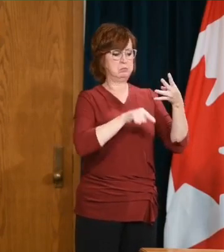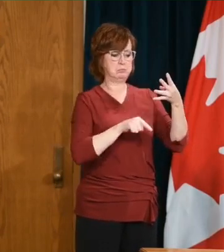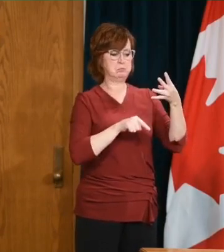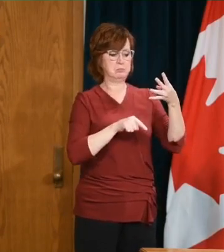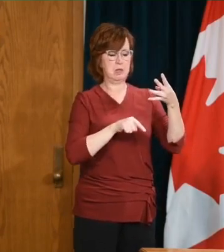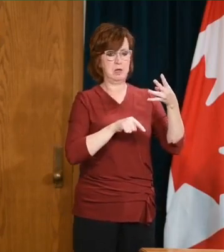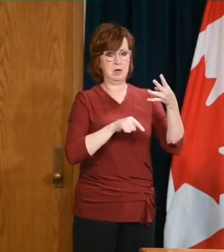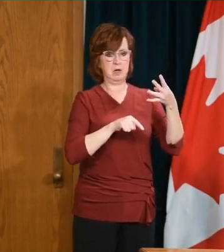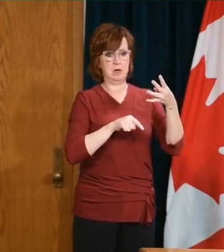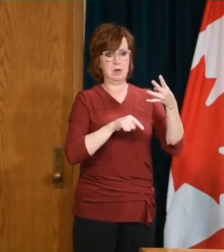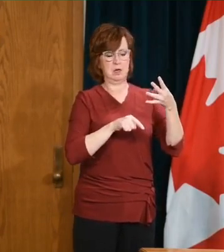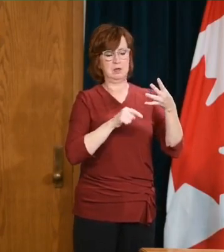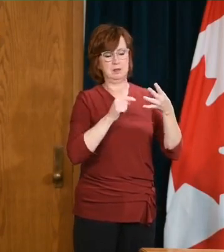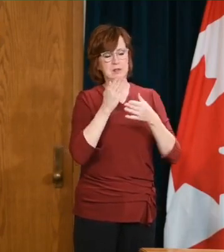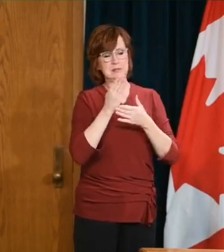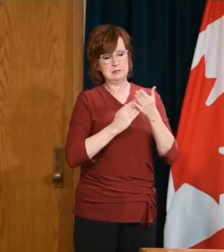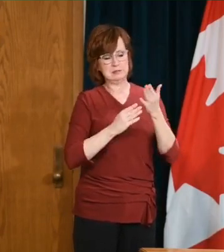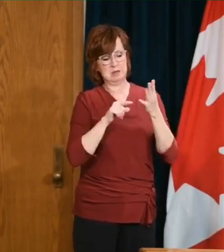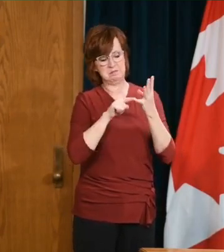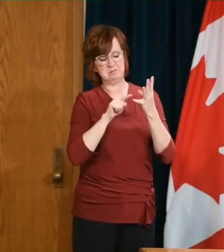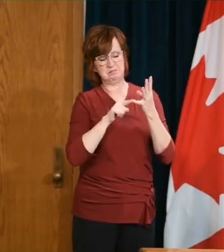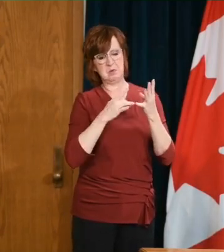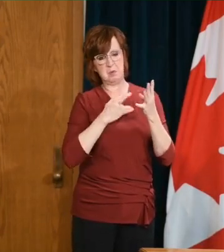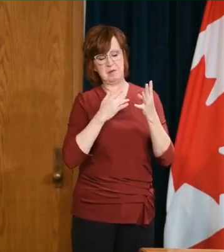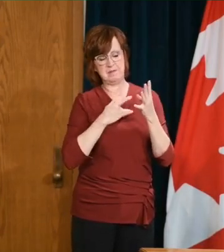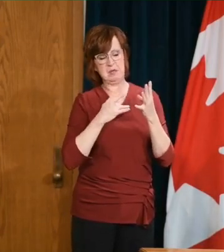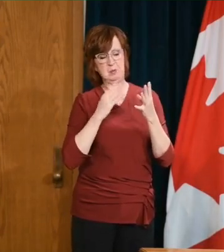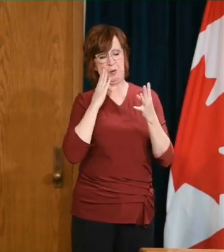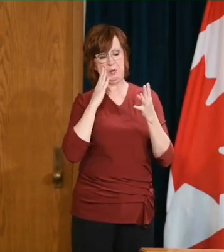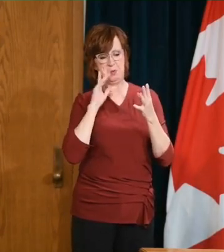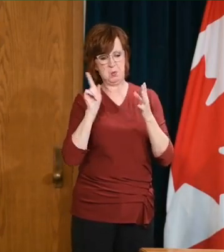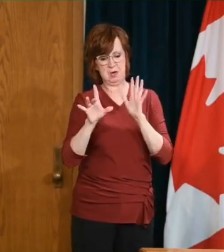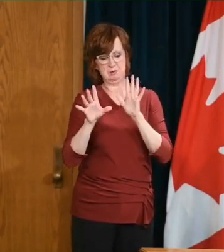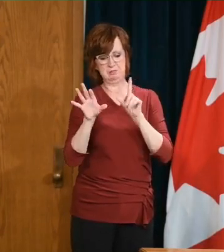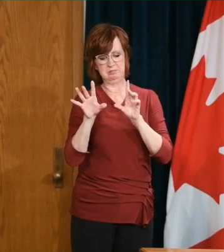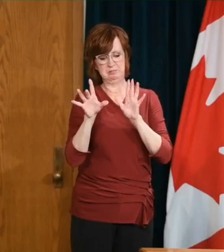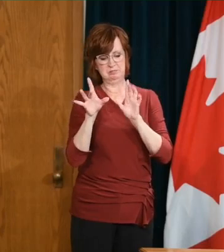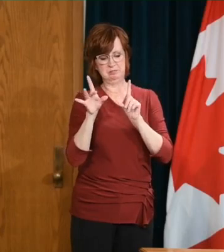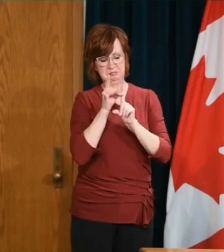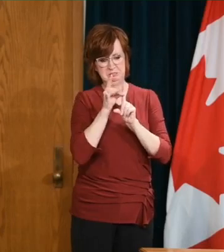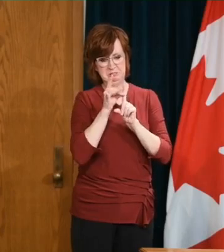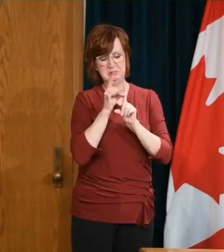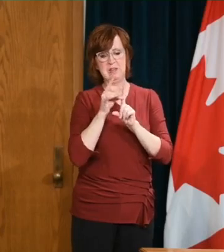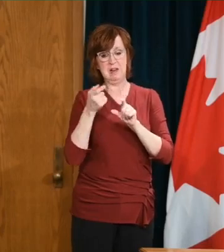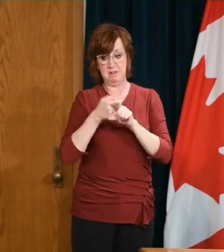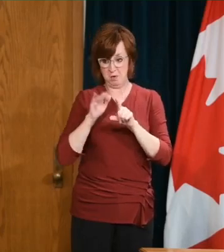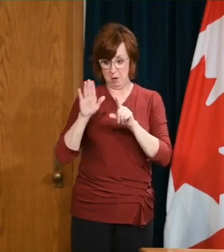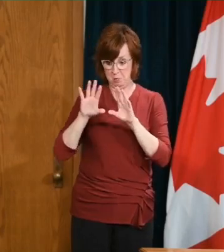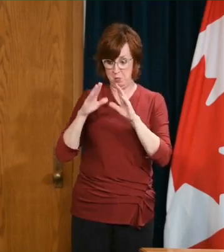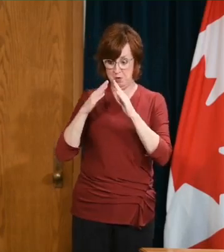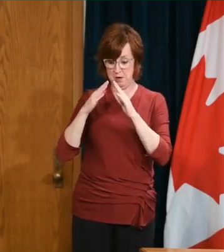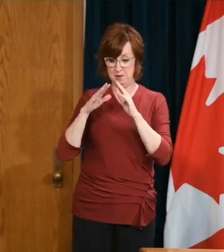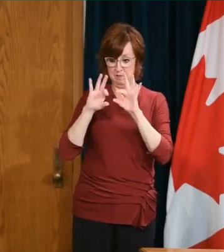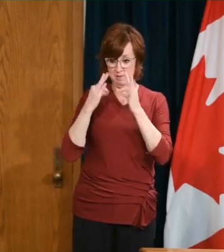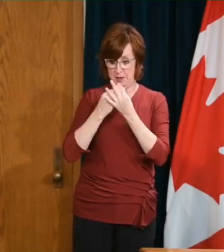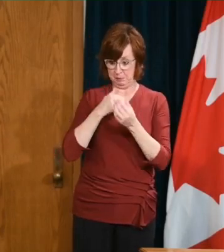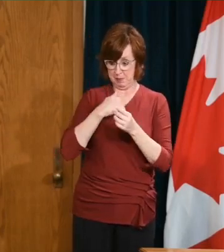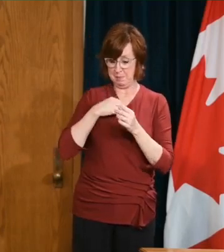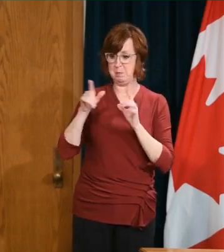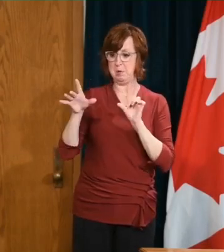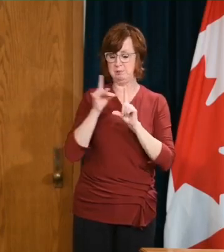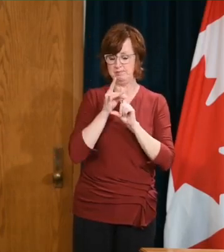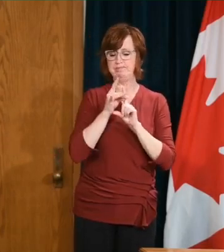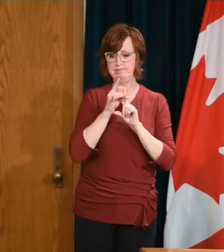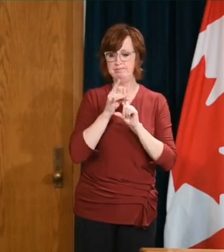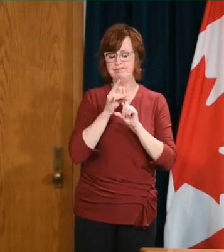are close household contacts. Some are actually now local transmission, whether in the home setting as